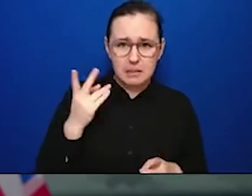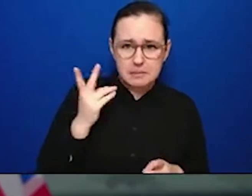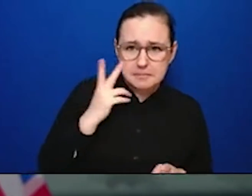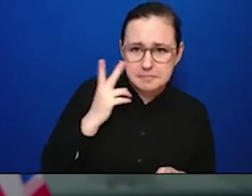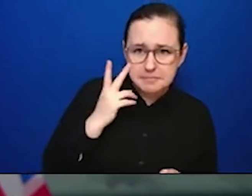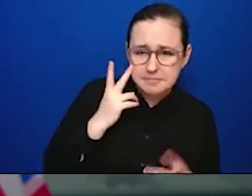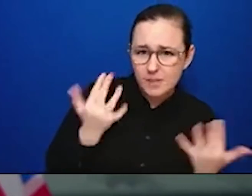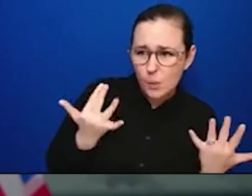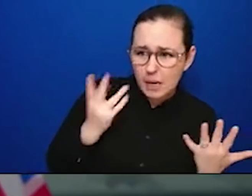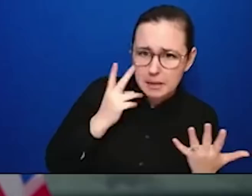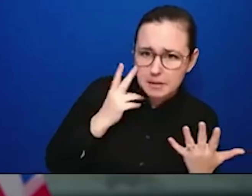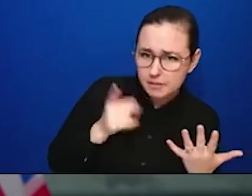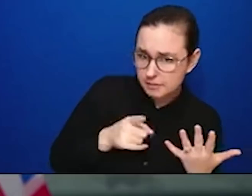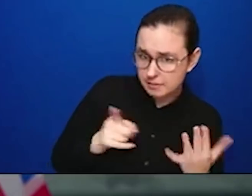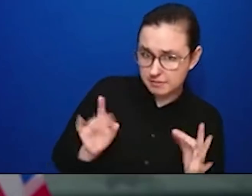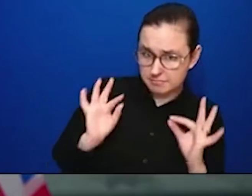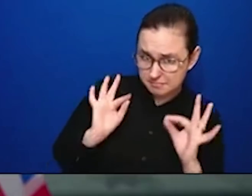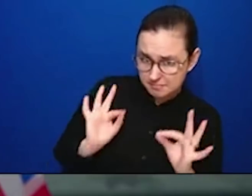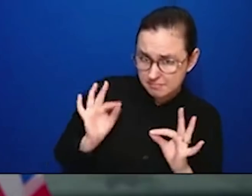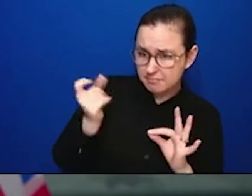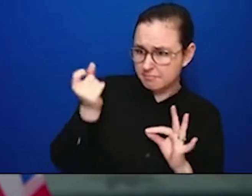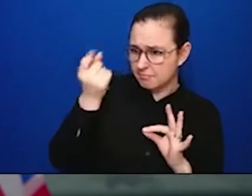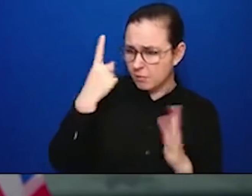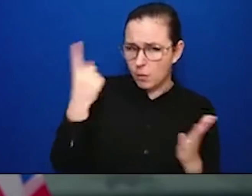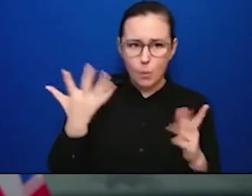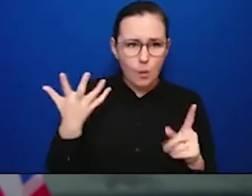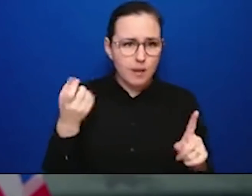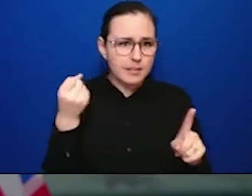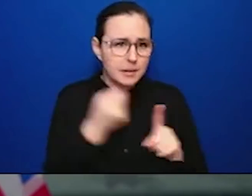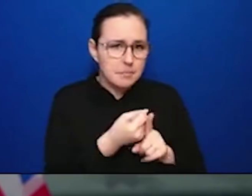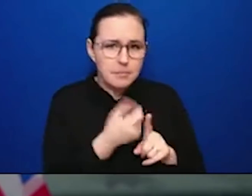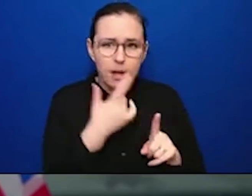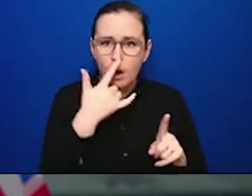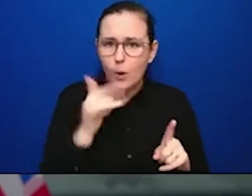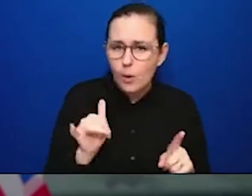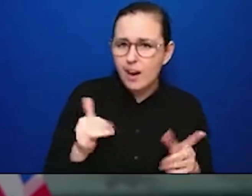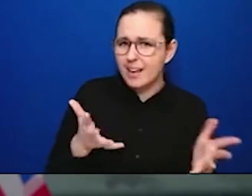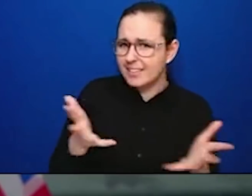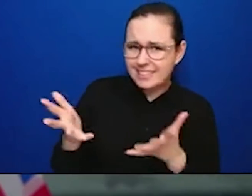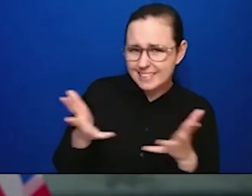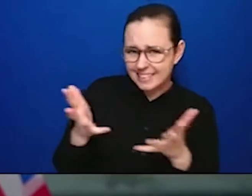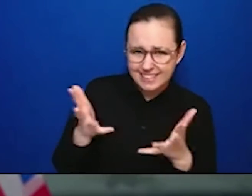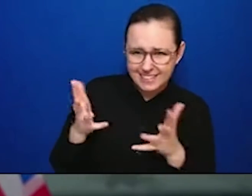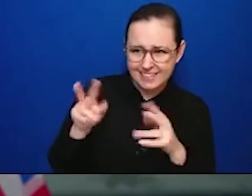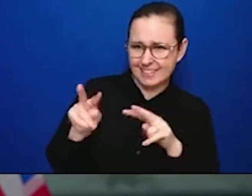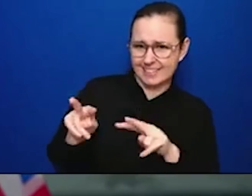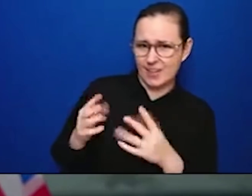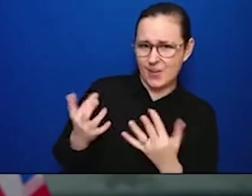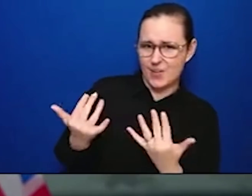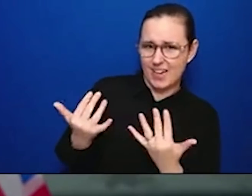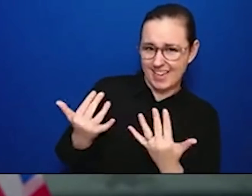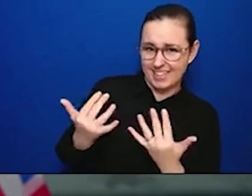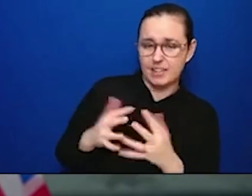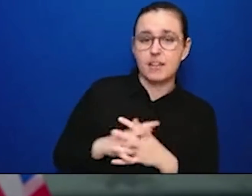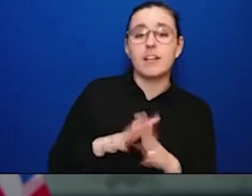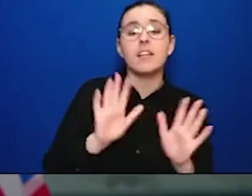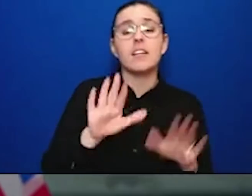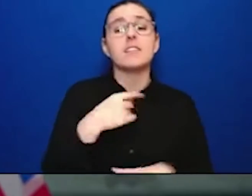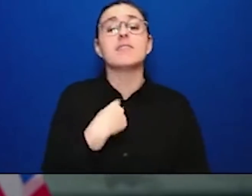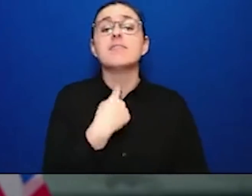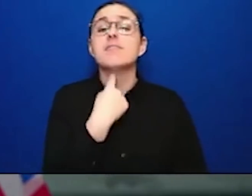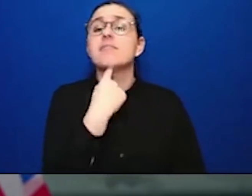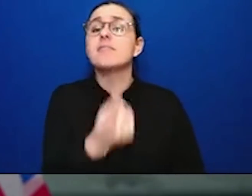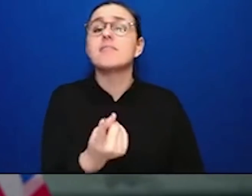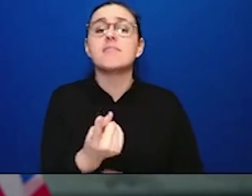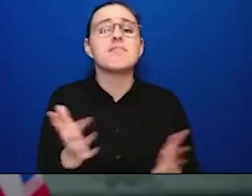I understand all of the ins and outs of how this works and how the clinics work. And what I can tell you now is that we now